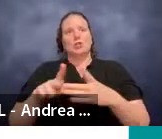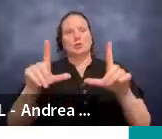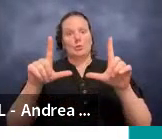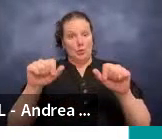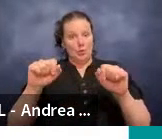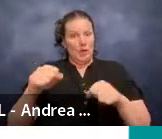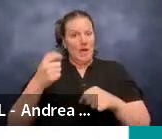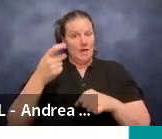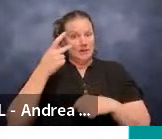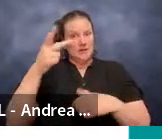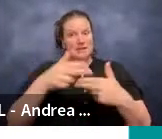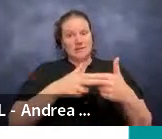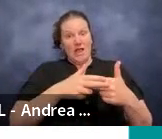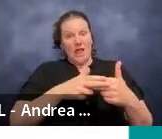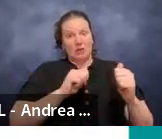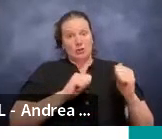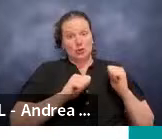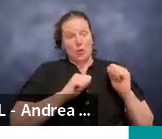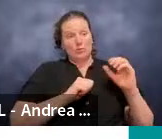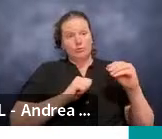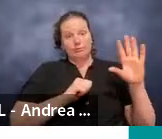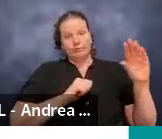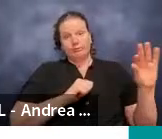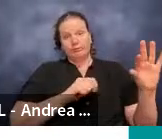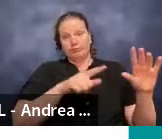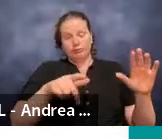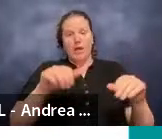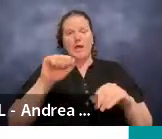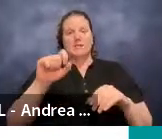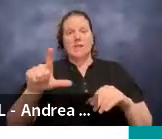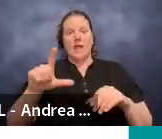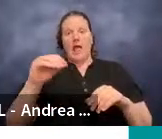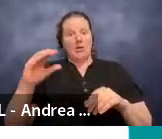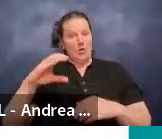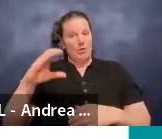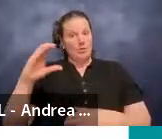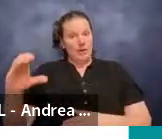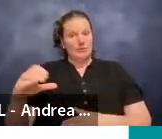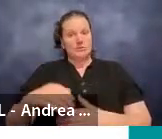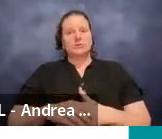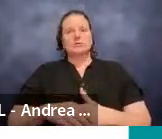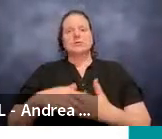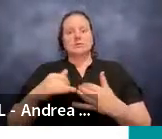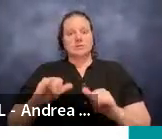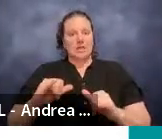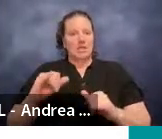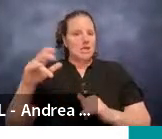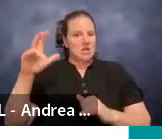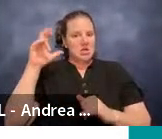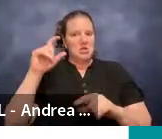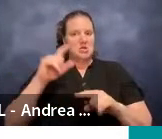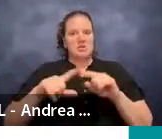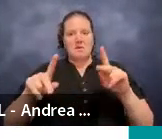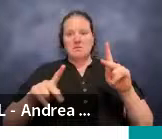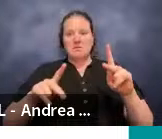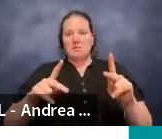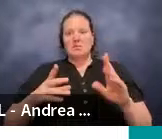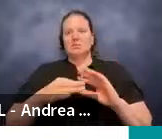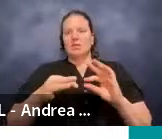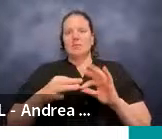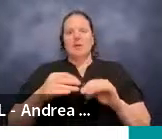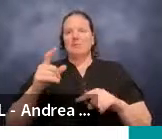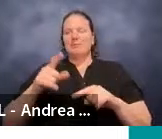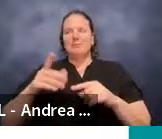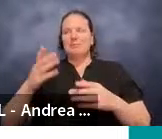to see the slideshow, closed captioning, and the ASL interpreter. You will still be able to hear different people speaking, but may not see